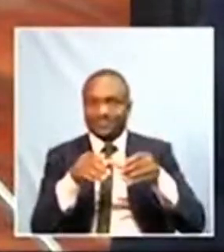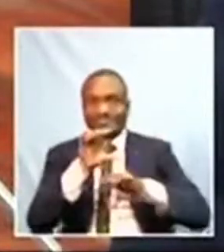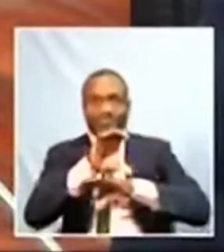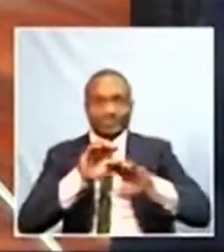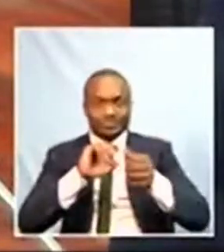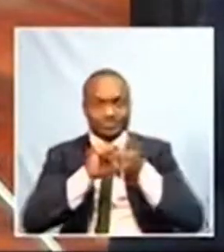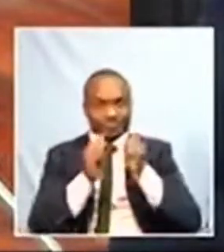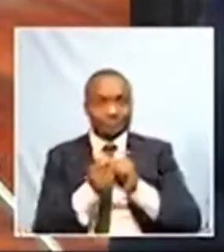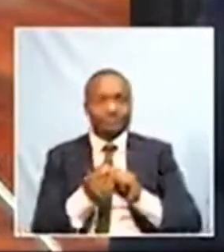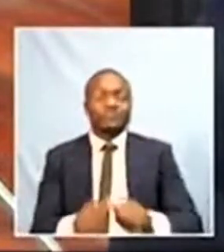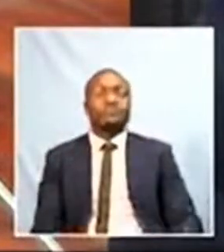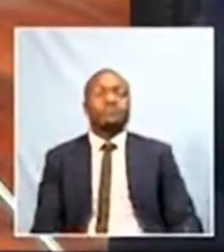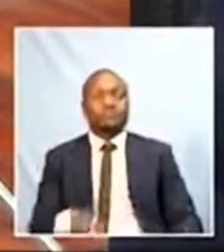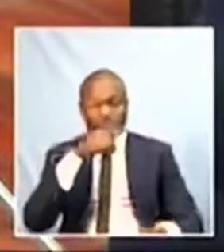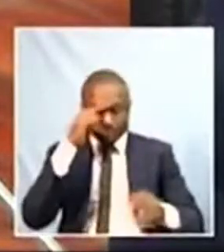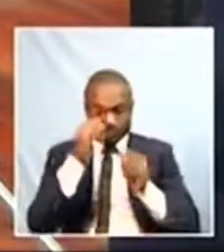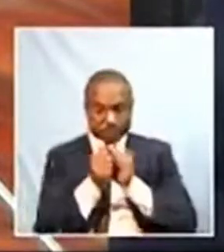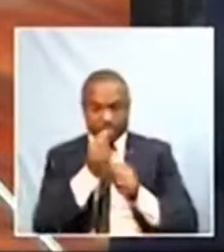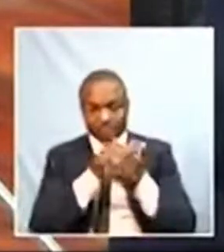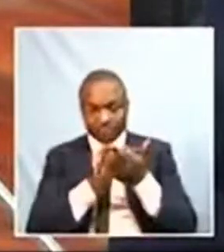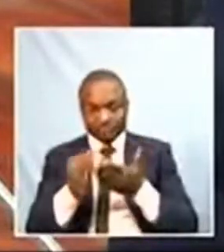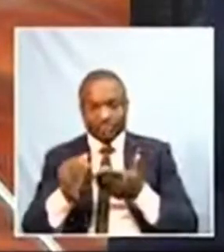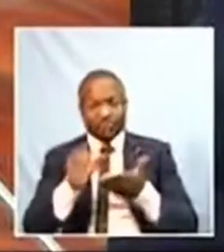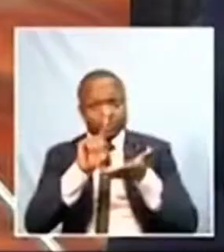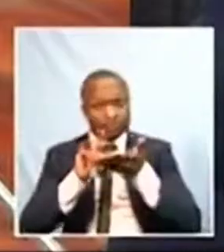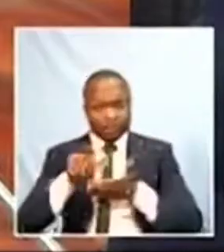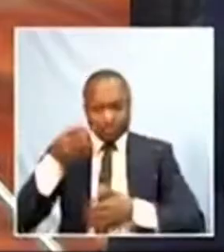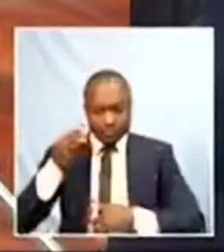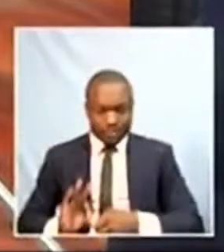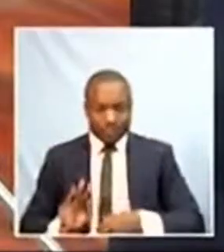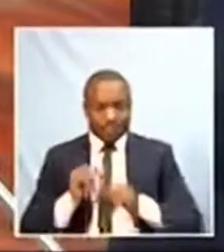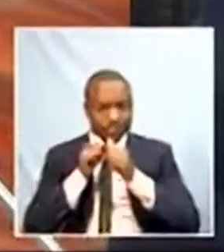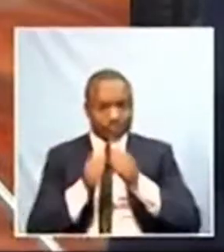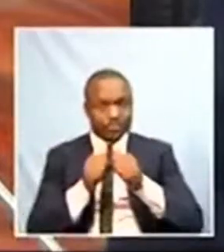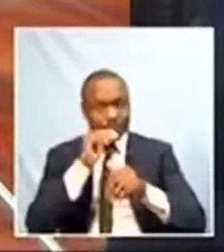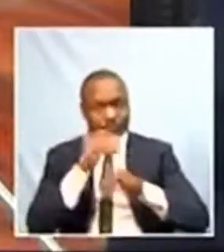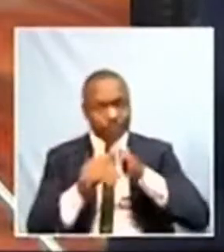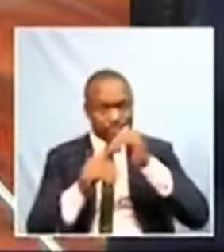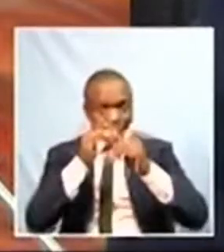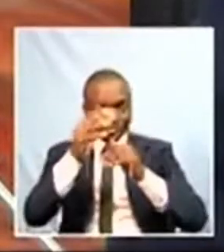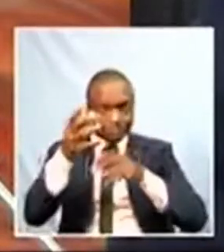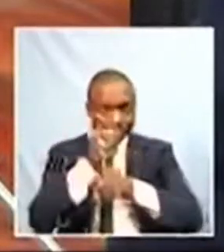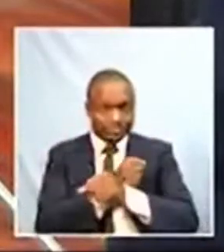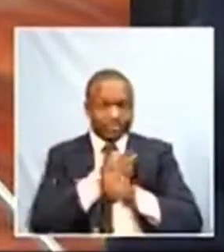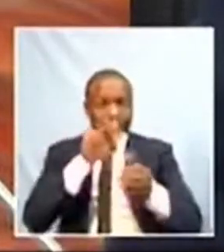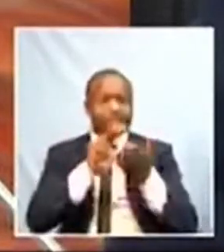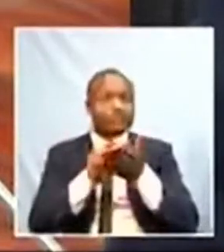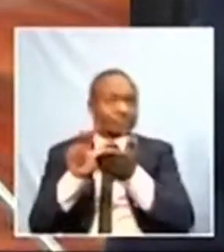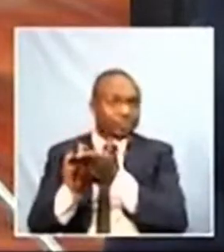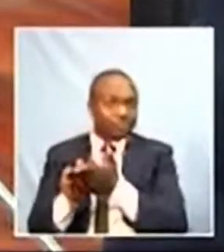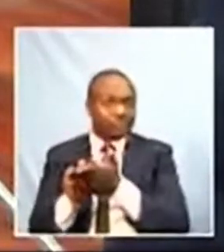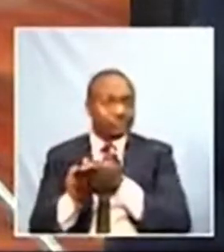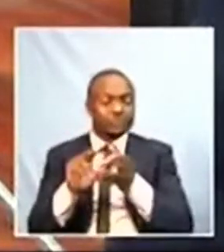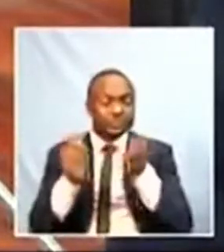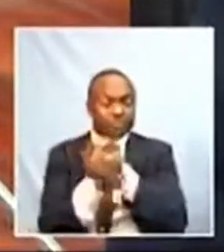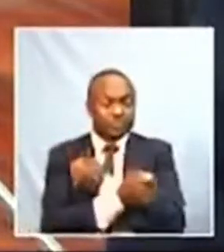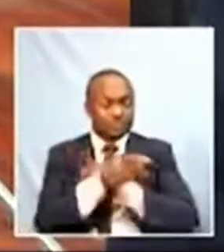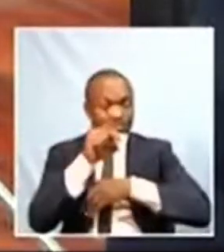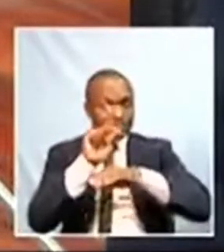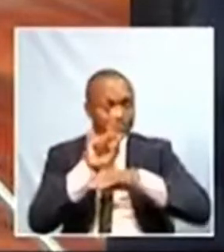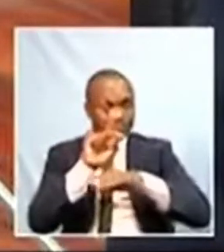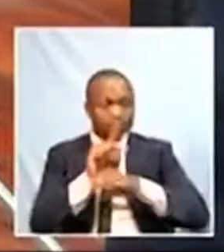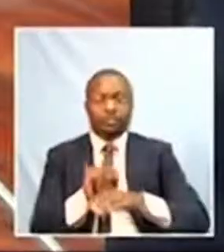of the query was due to failure by the loan beneficiaries to follow procedure by obtaining approval for change of